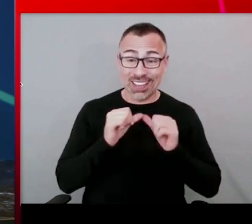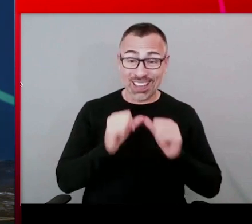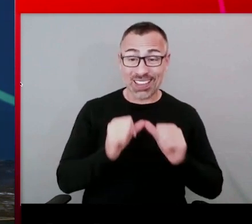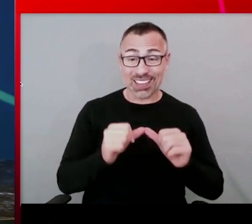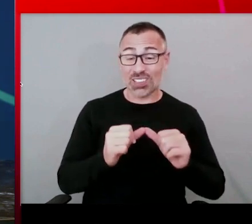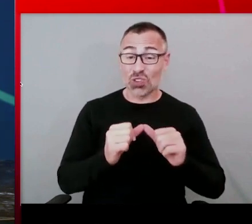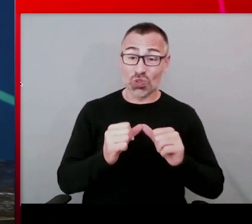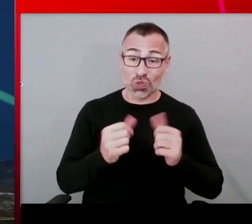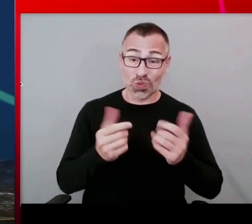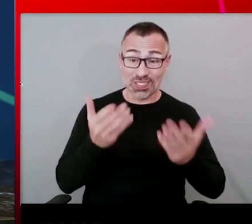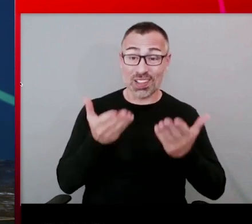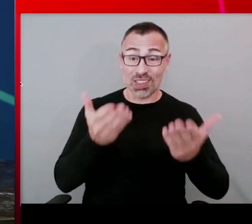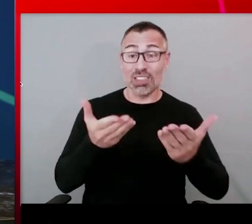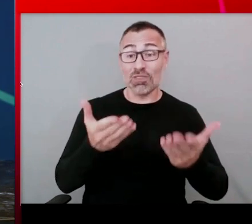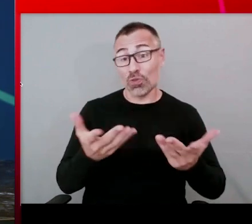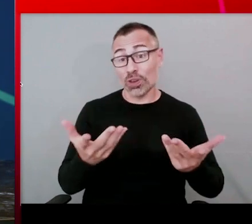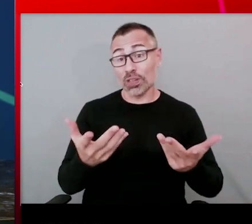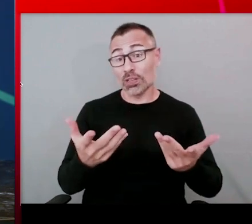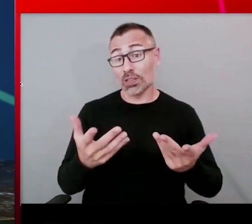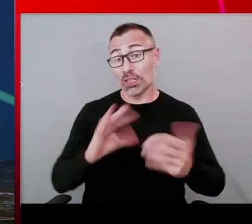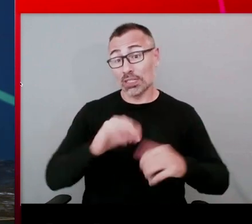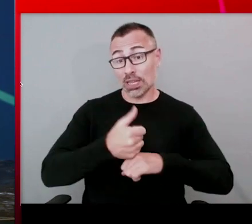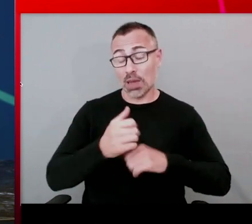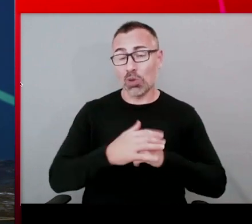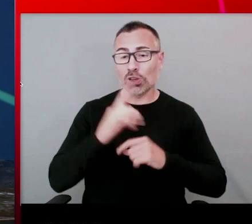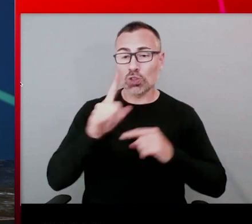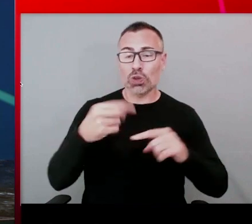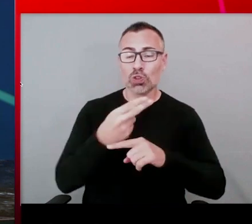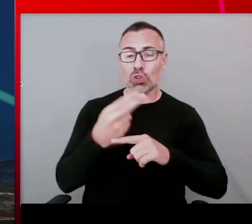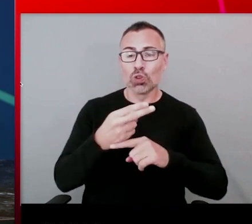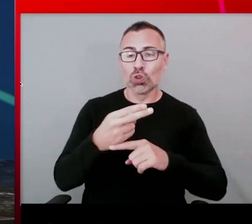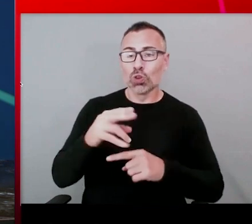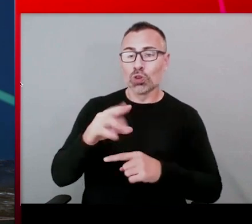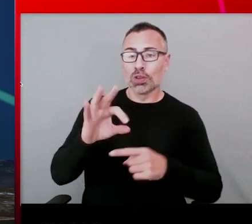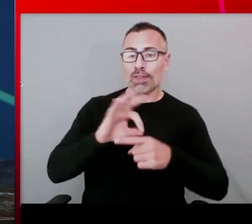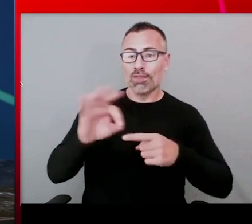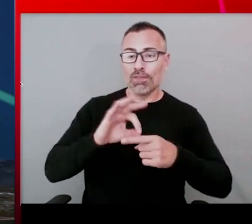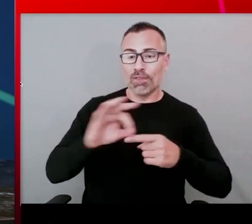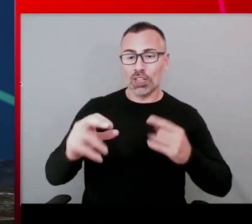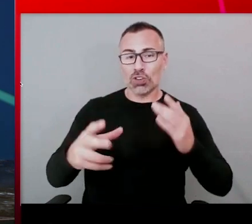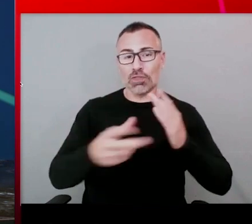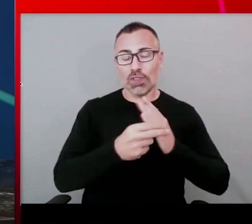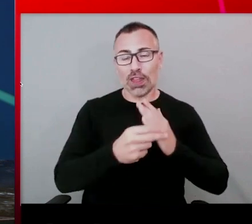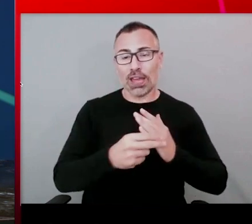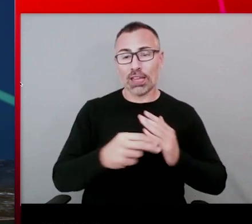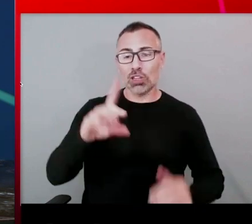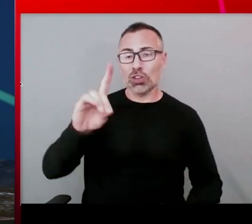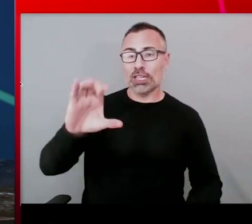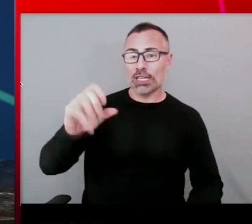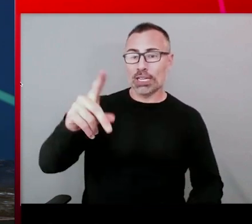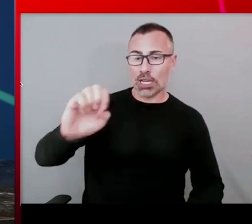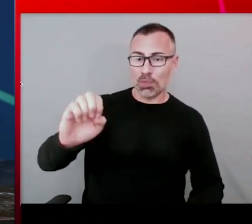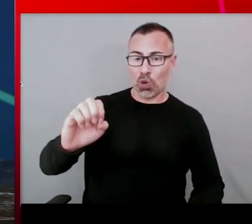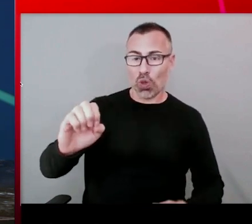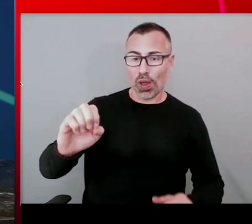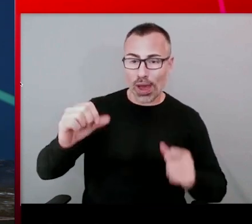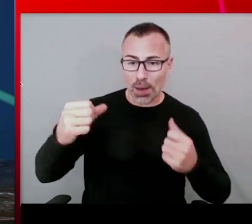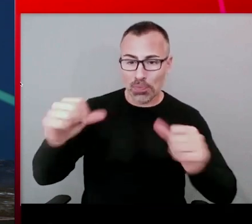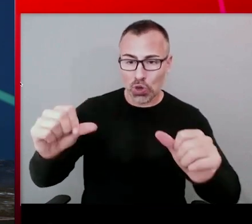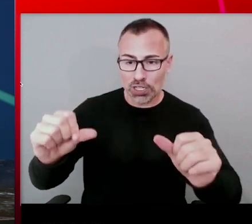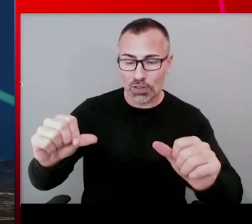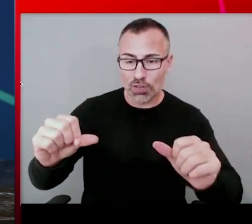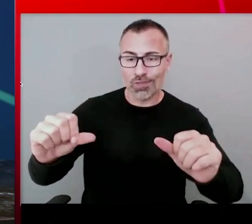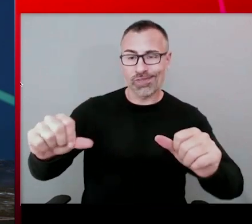Yes. Because when you have feature flags, you decouple a push from a release. And when you do that, you can push so